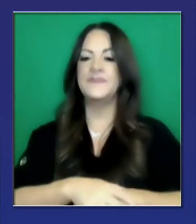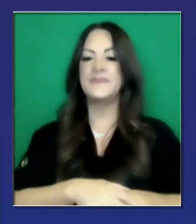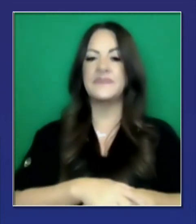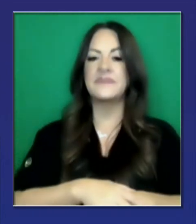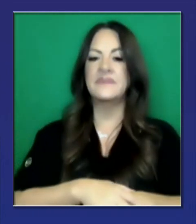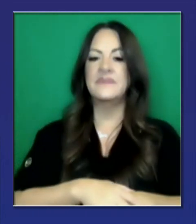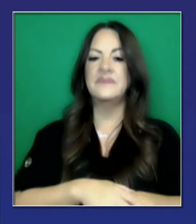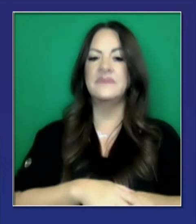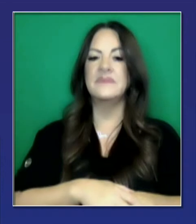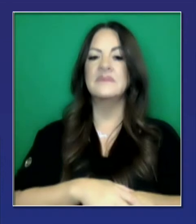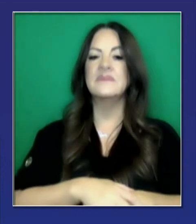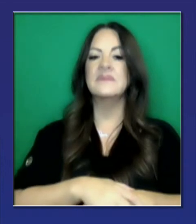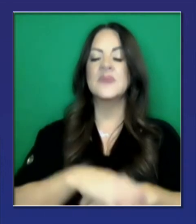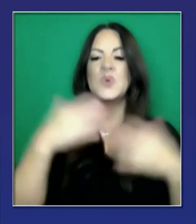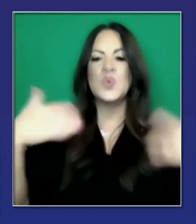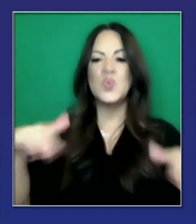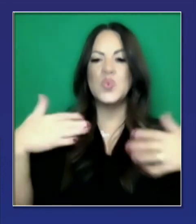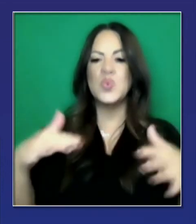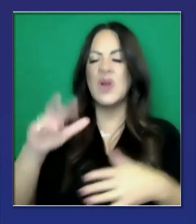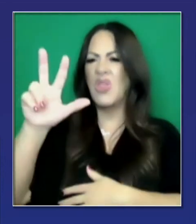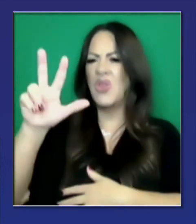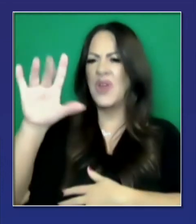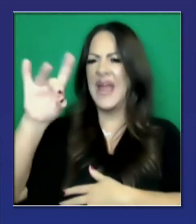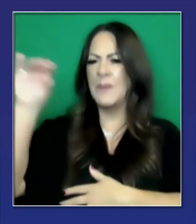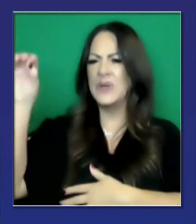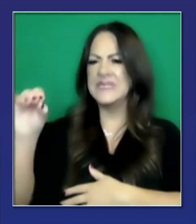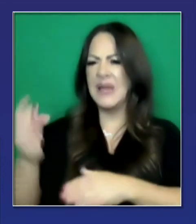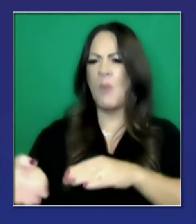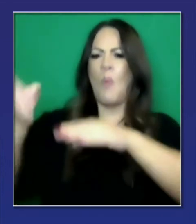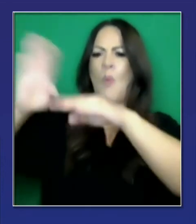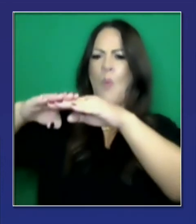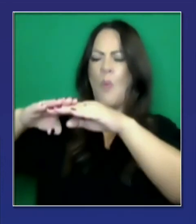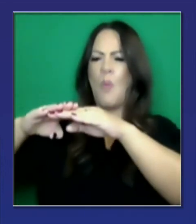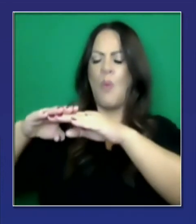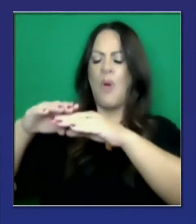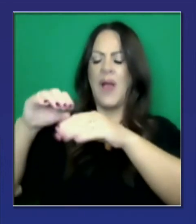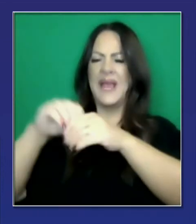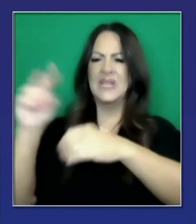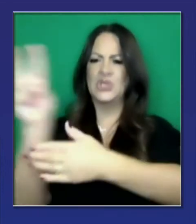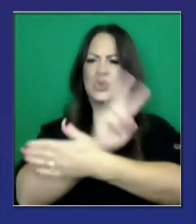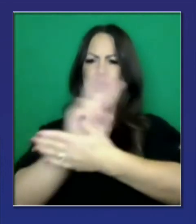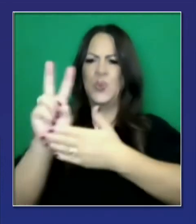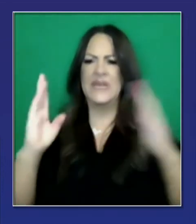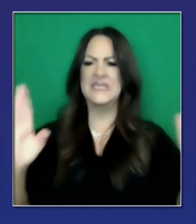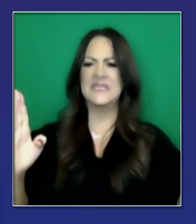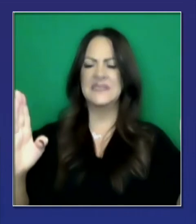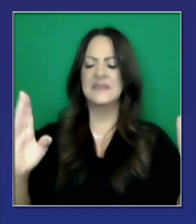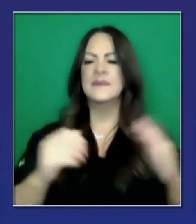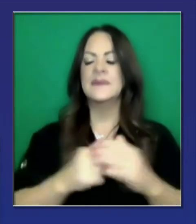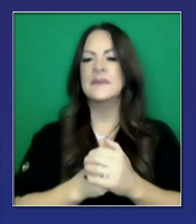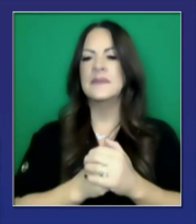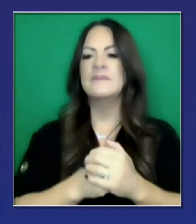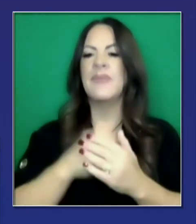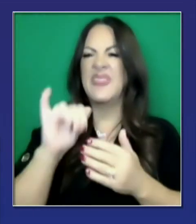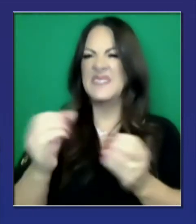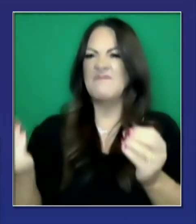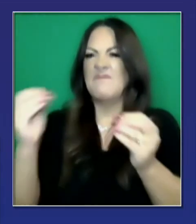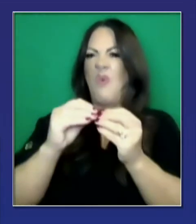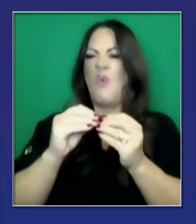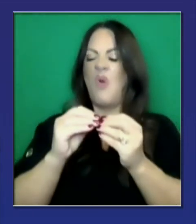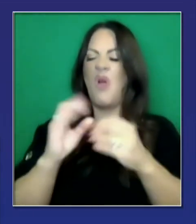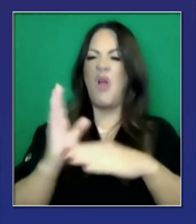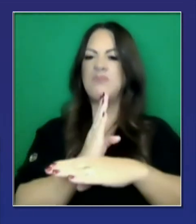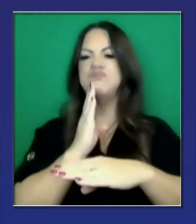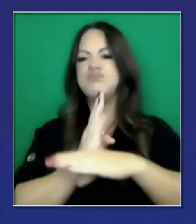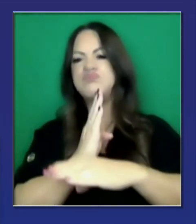19,766 to be exact. You can see a 38% increase over the 2-week period. That's actually more modest